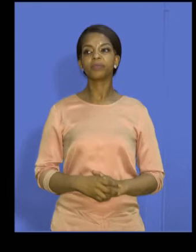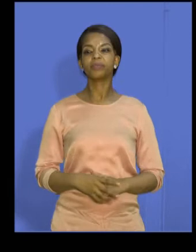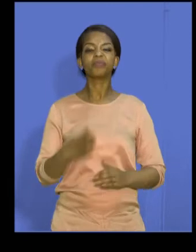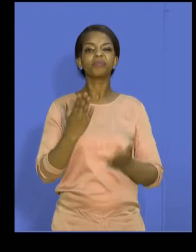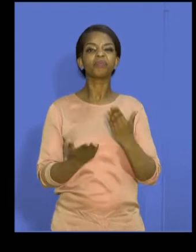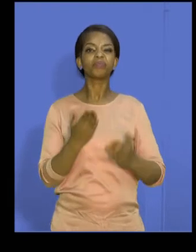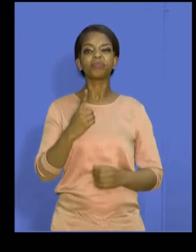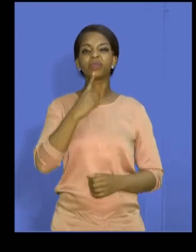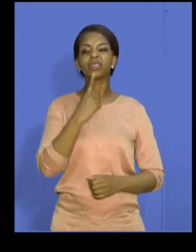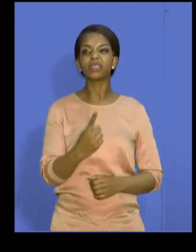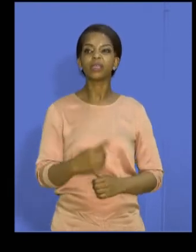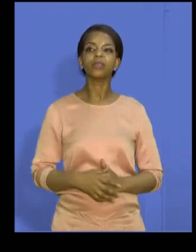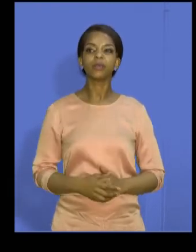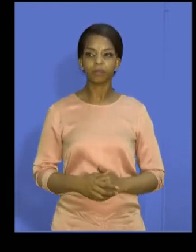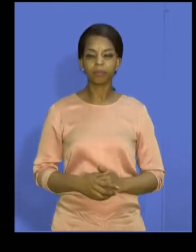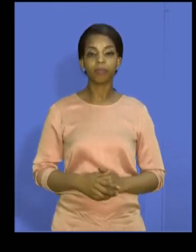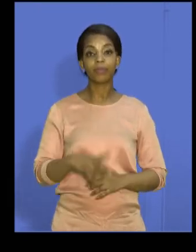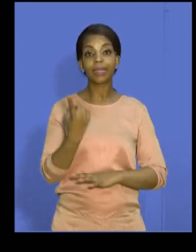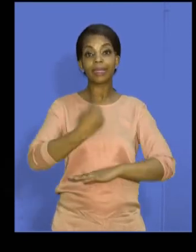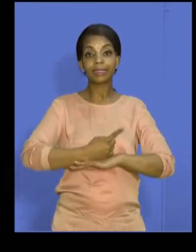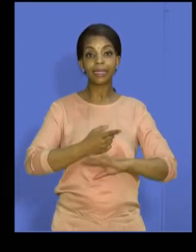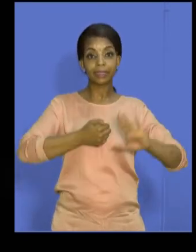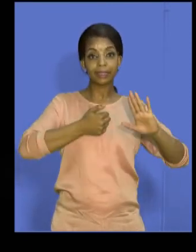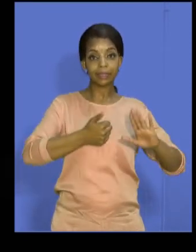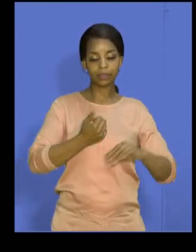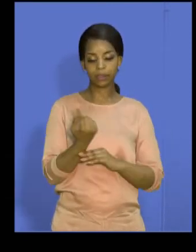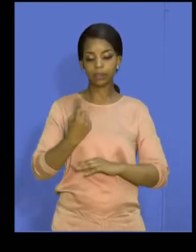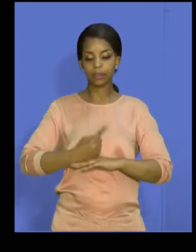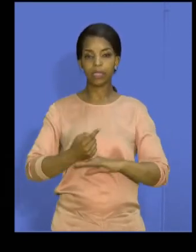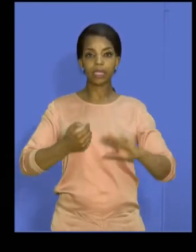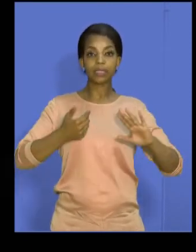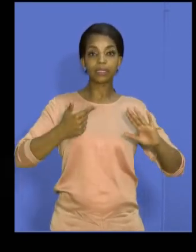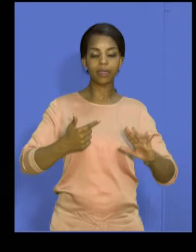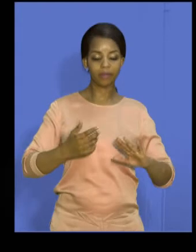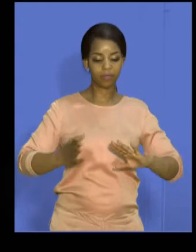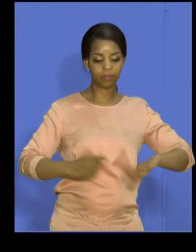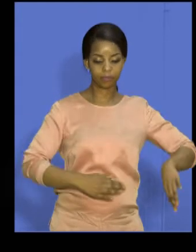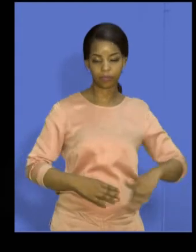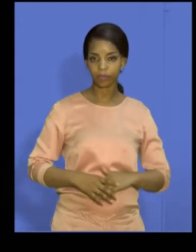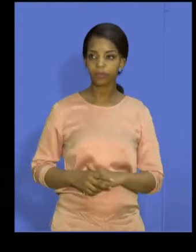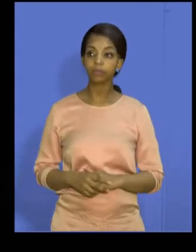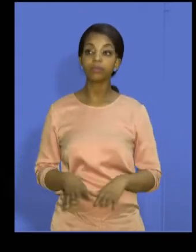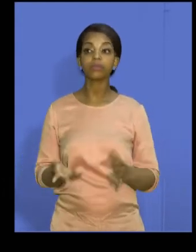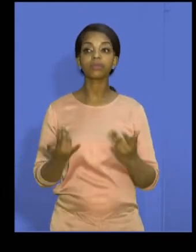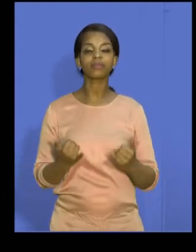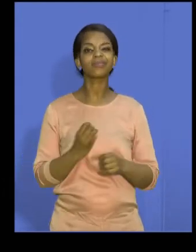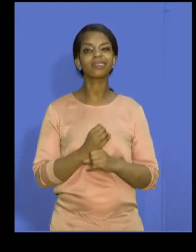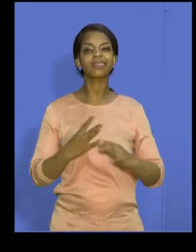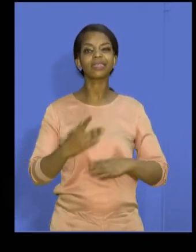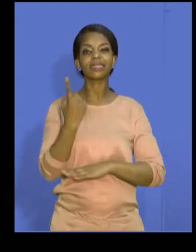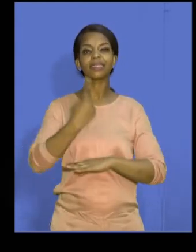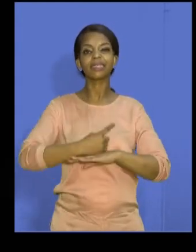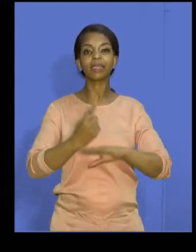day 6 and 7, and then they start with day 8. Day 8, they say they now need to walk